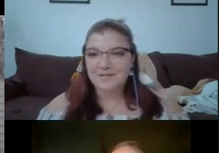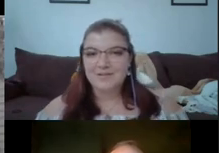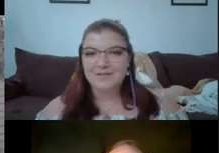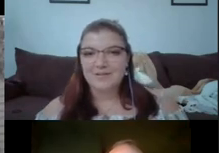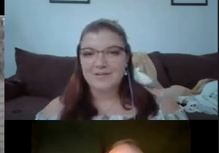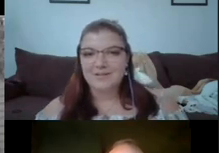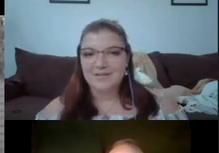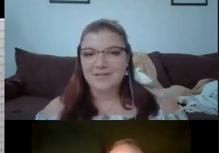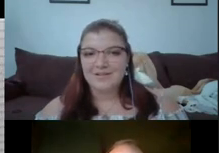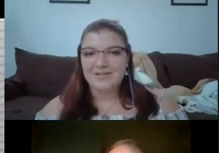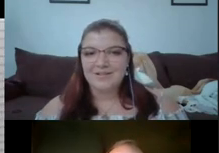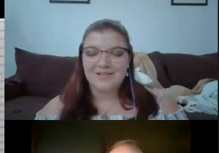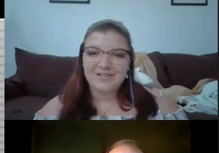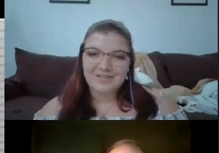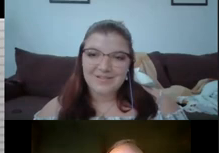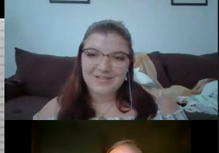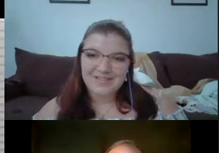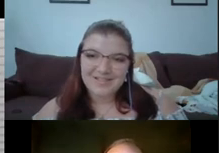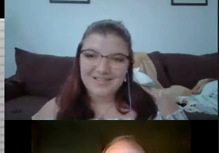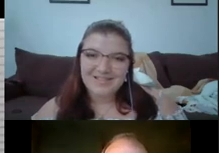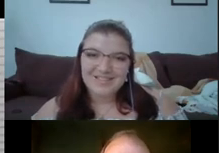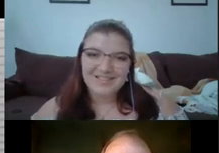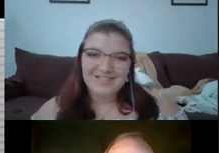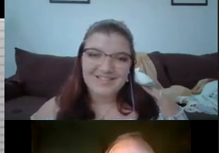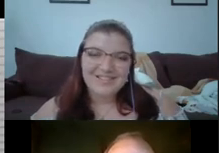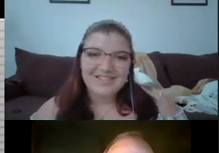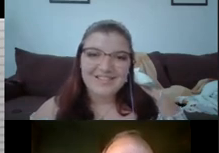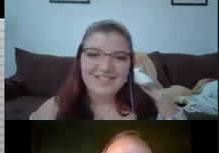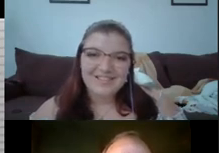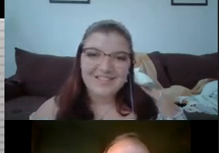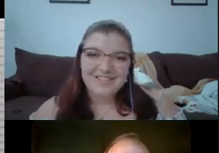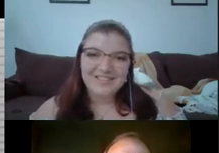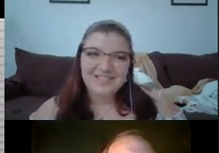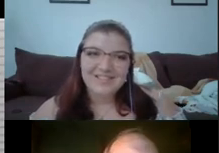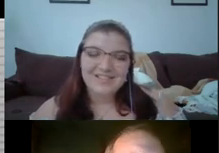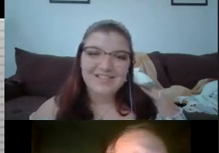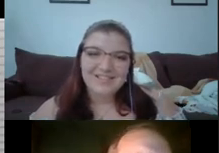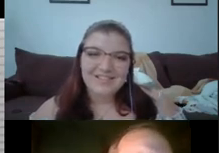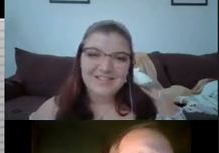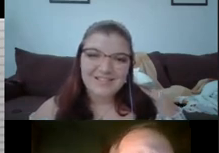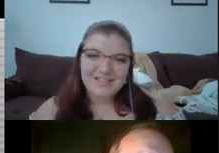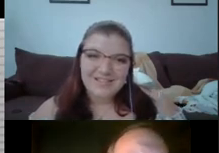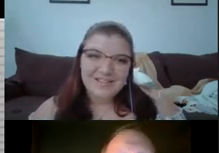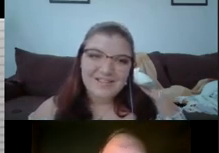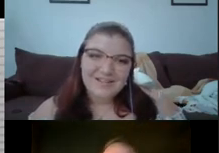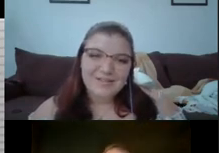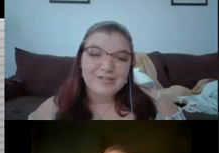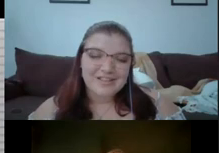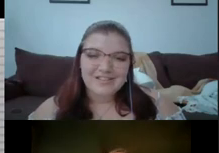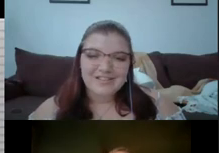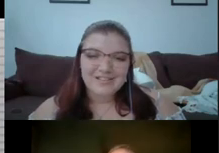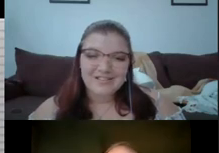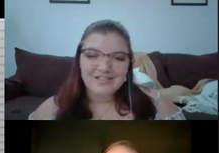would be the band. Okay, I don't know if that's College Street, but at any